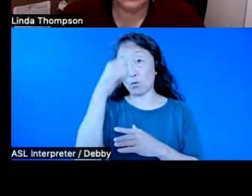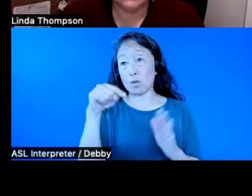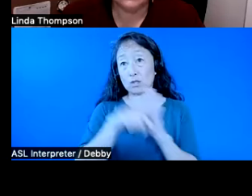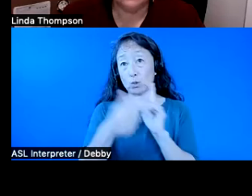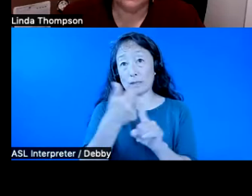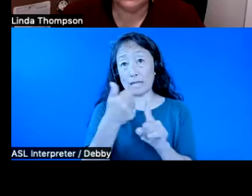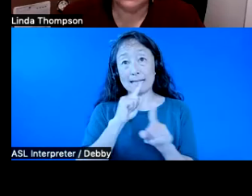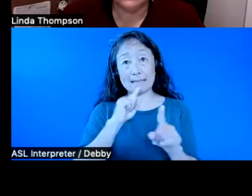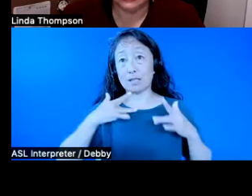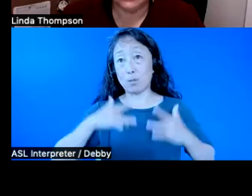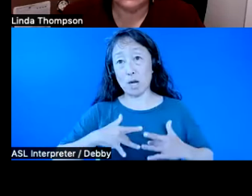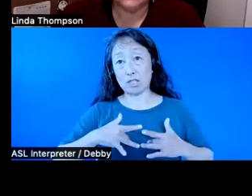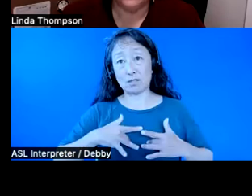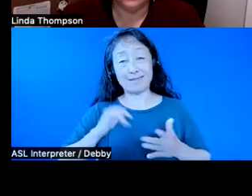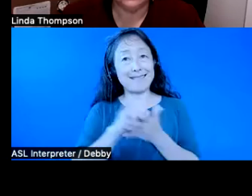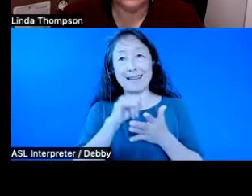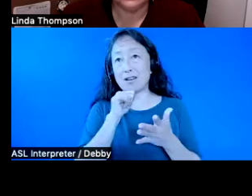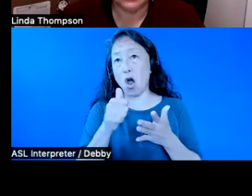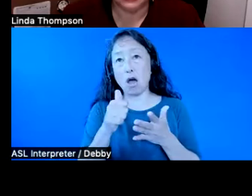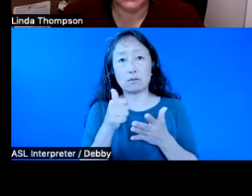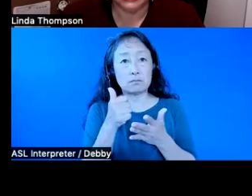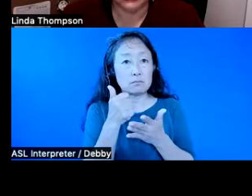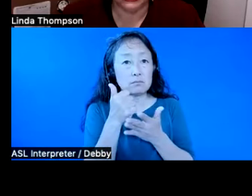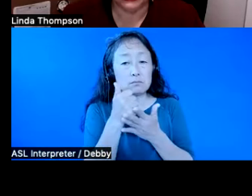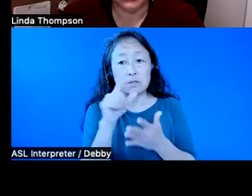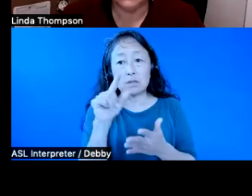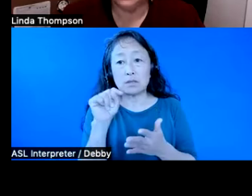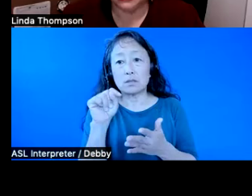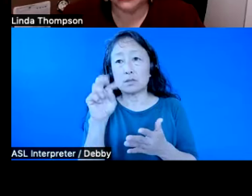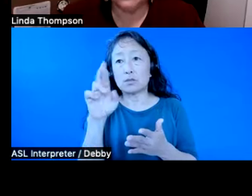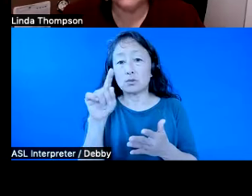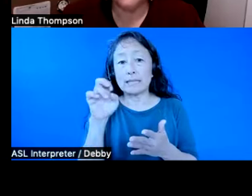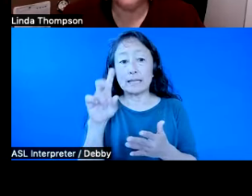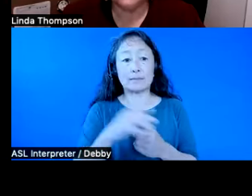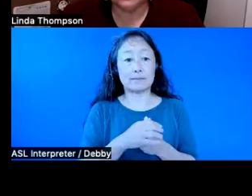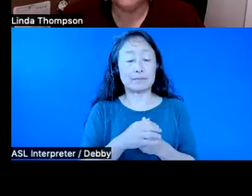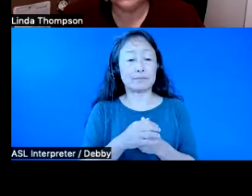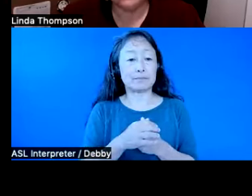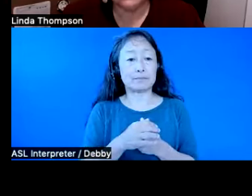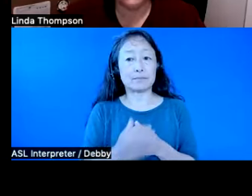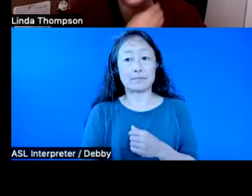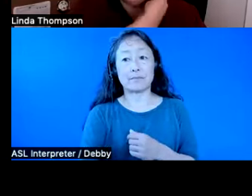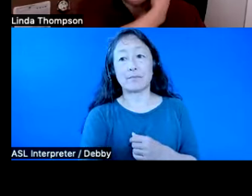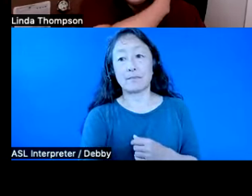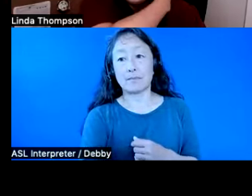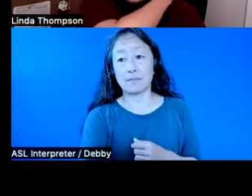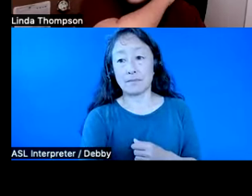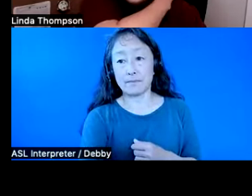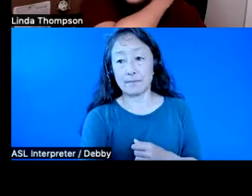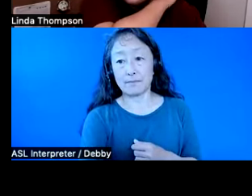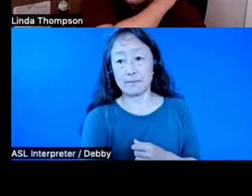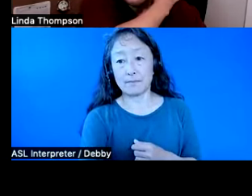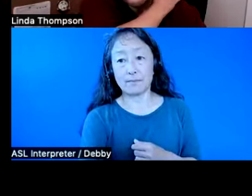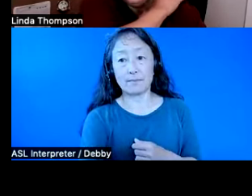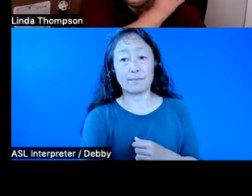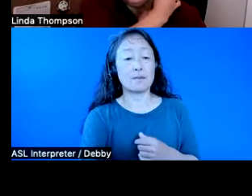Some of the symptoms and signs for a suicide ideation as related to a sexual assault victimization is